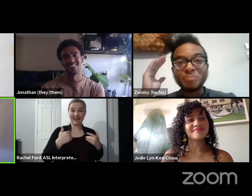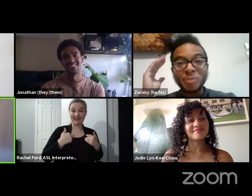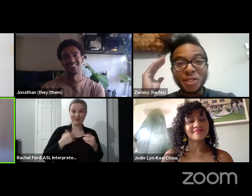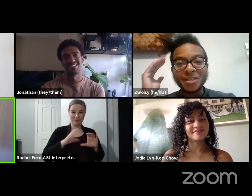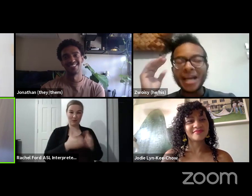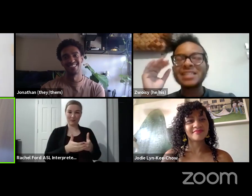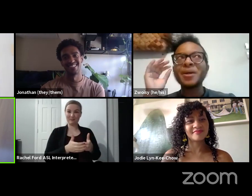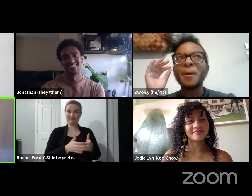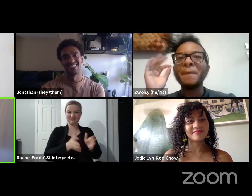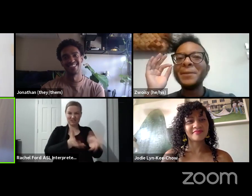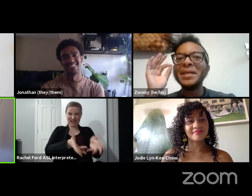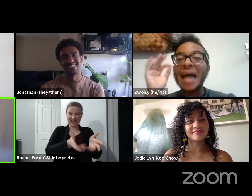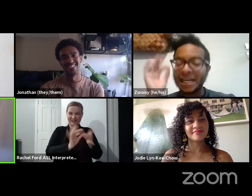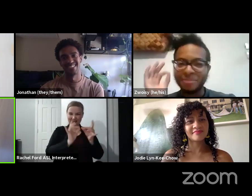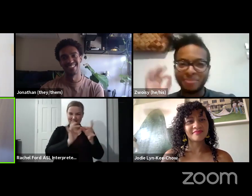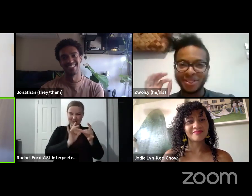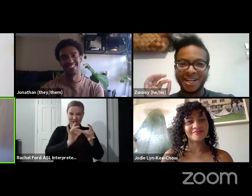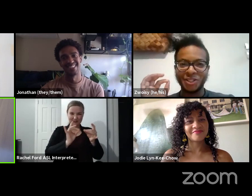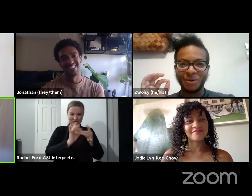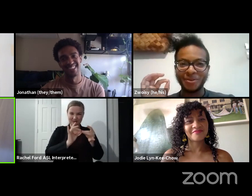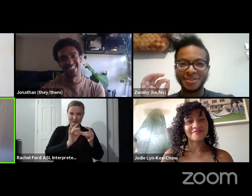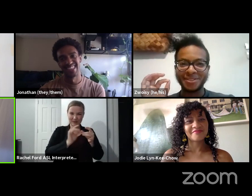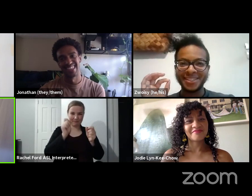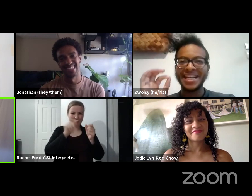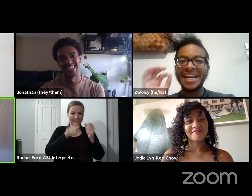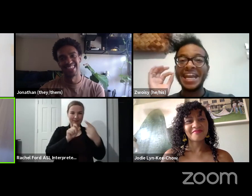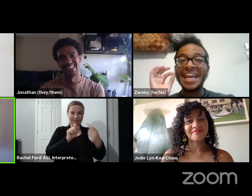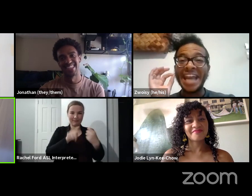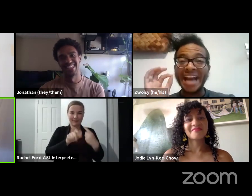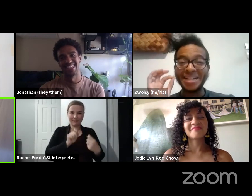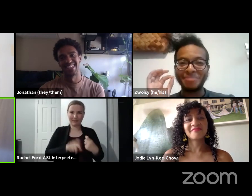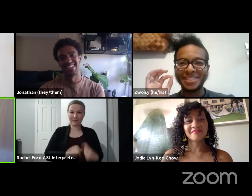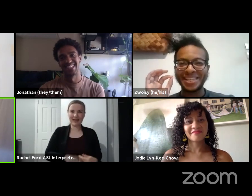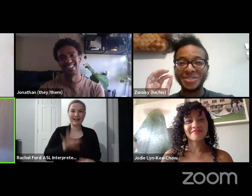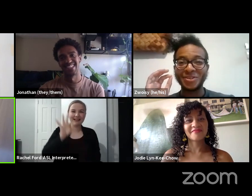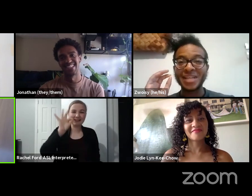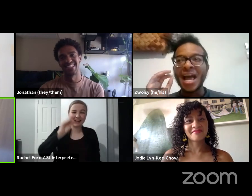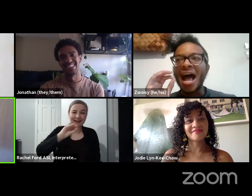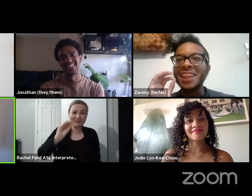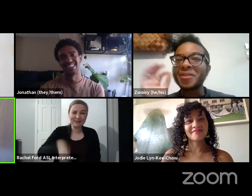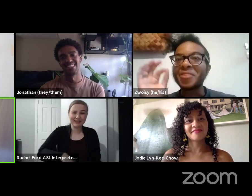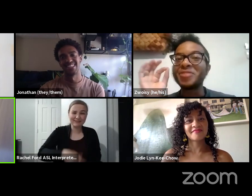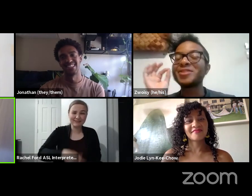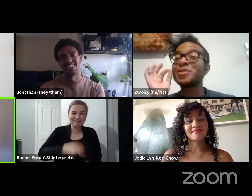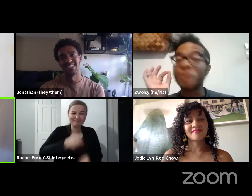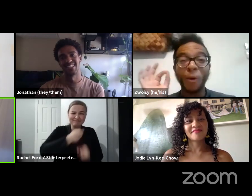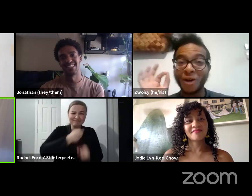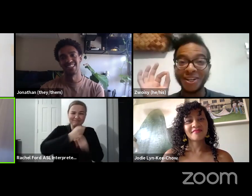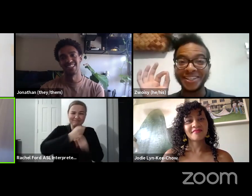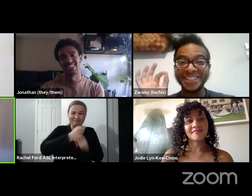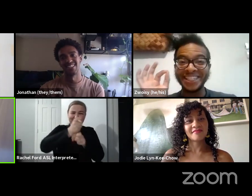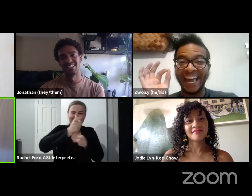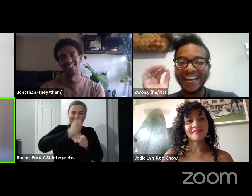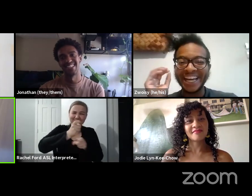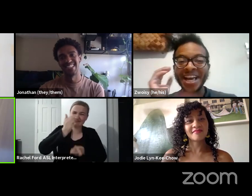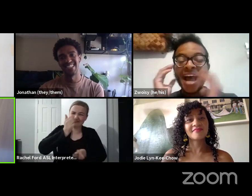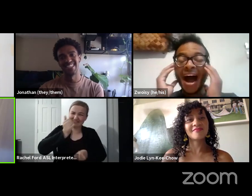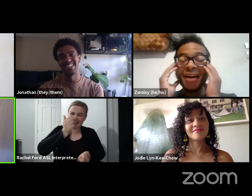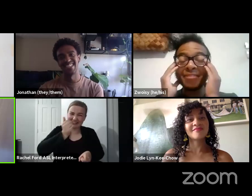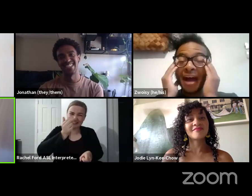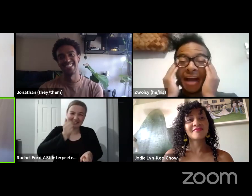and it's 90% jokes, 90% jokes. And they're so good.